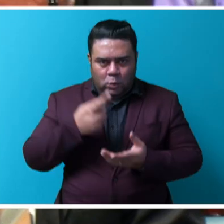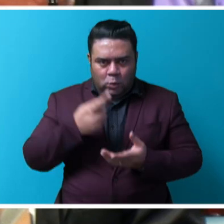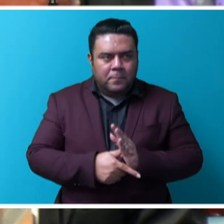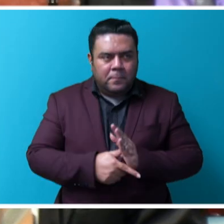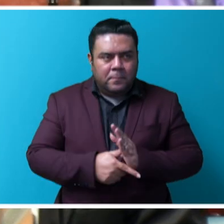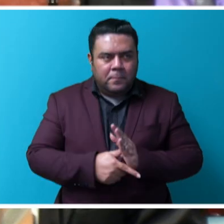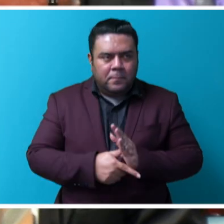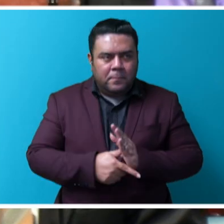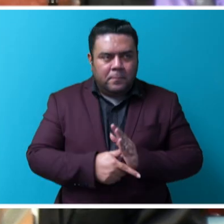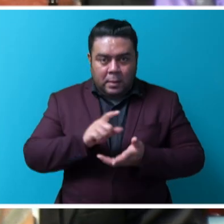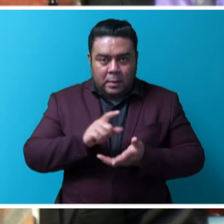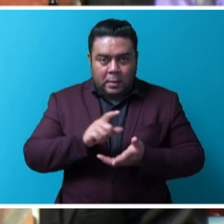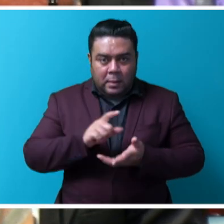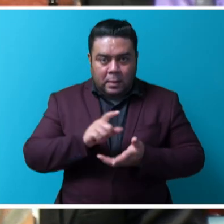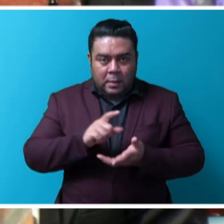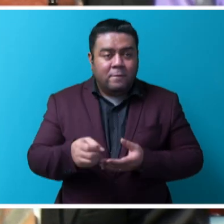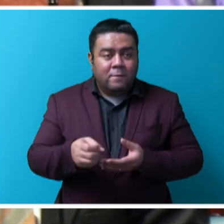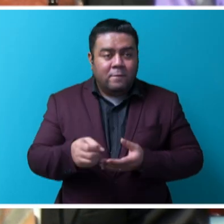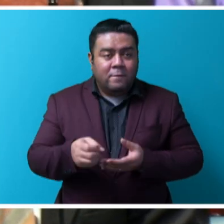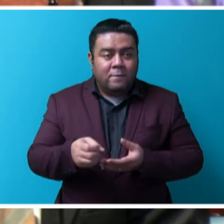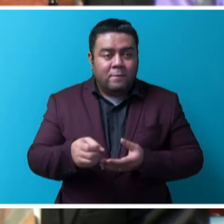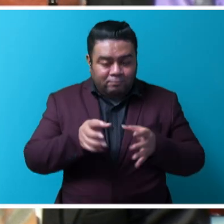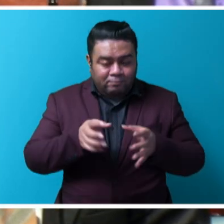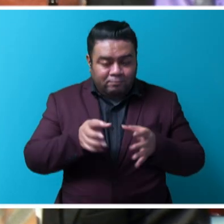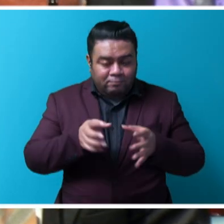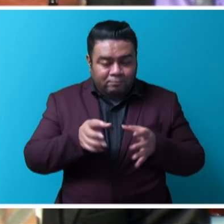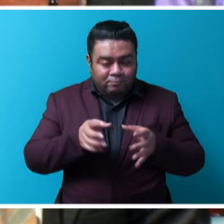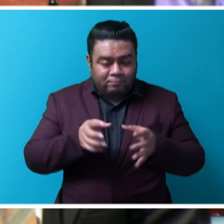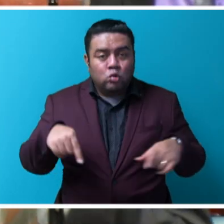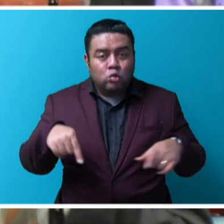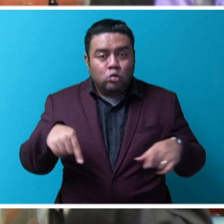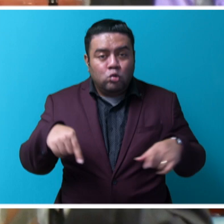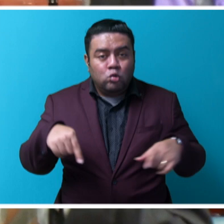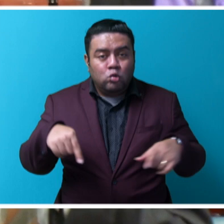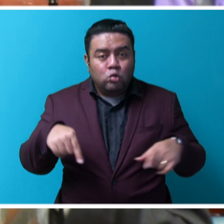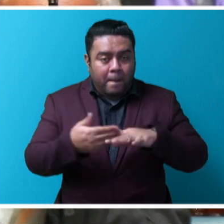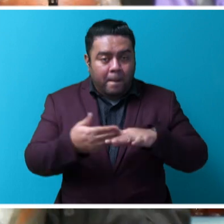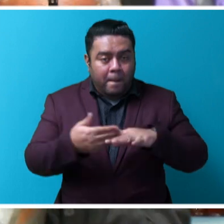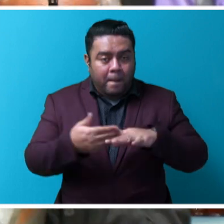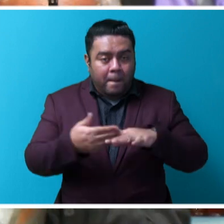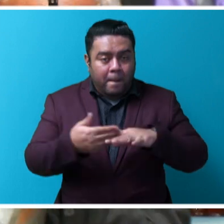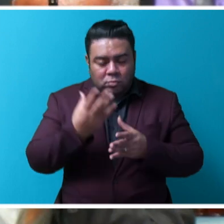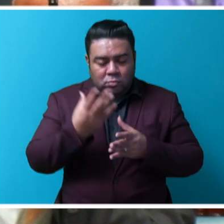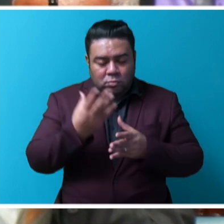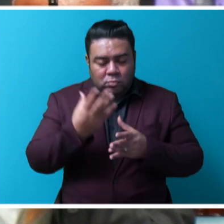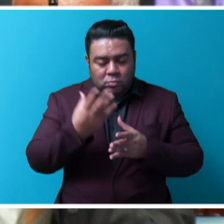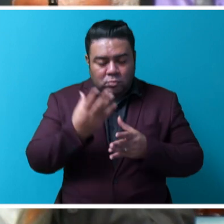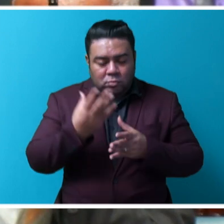advisory committee that connects the work of the MATA from the 14 provinces with that of the Provincial Conservation